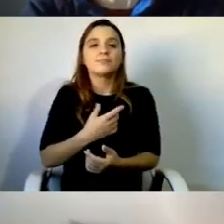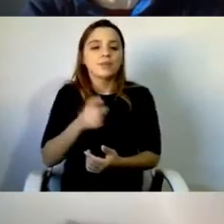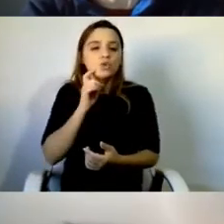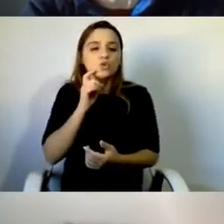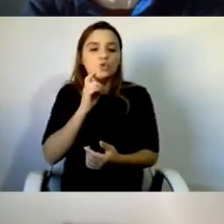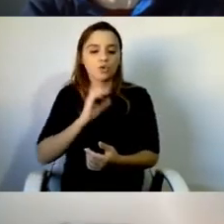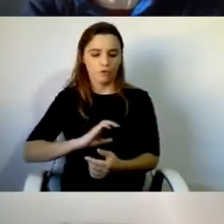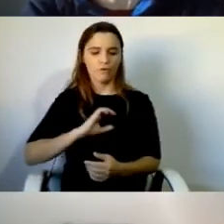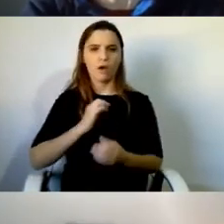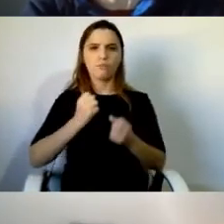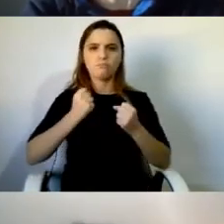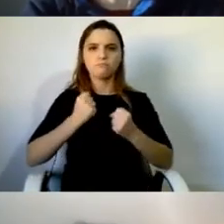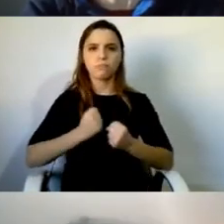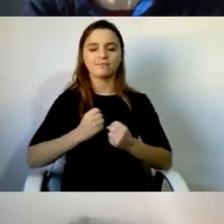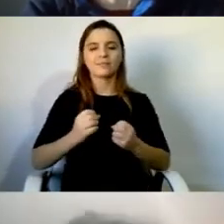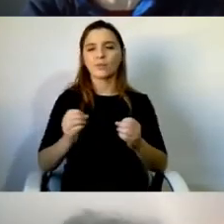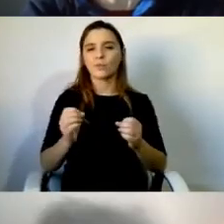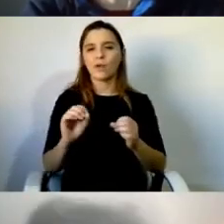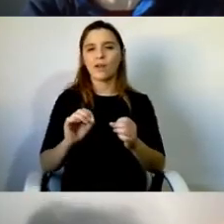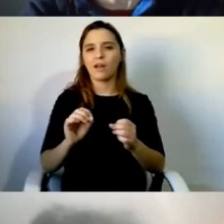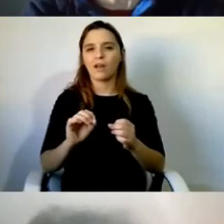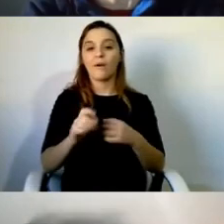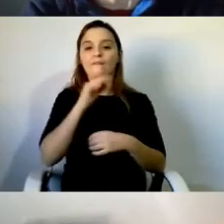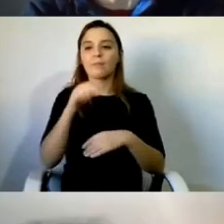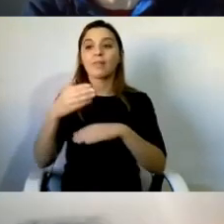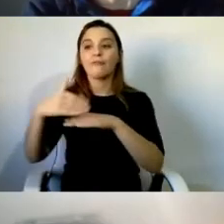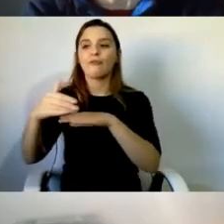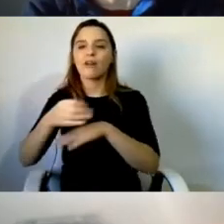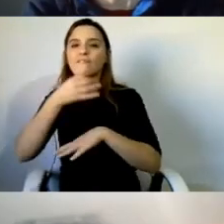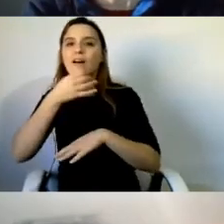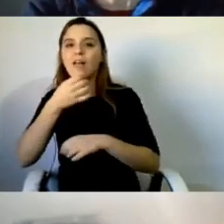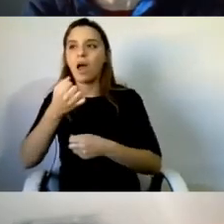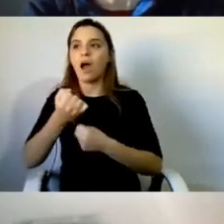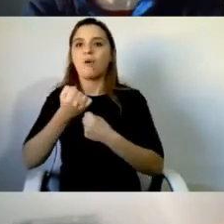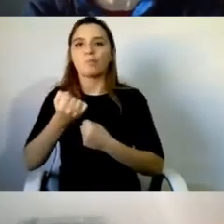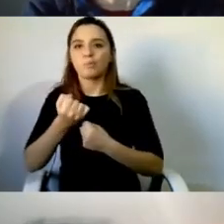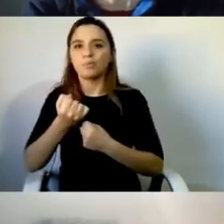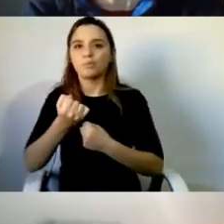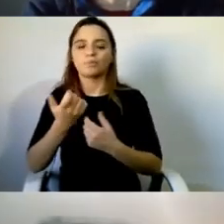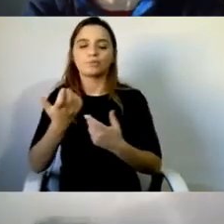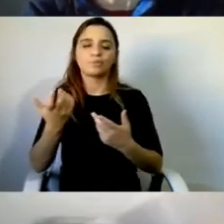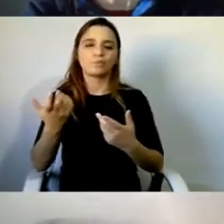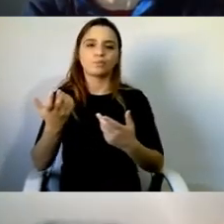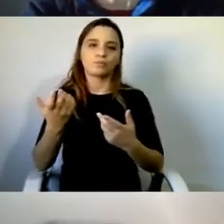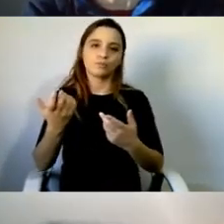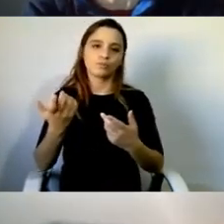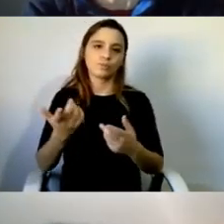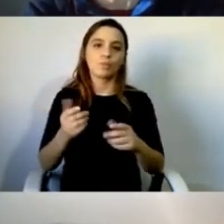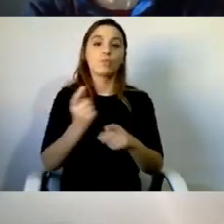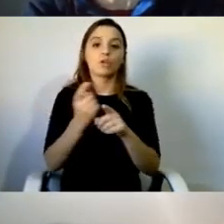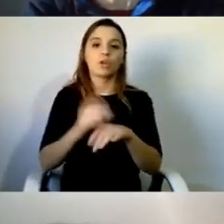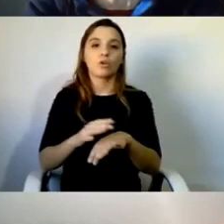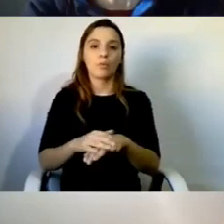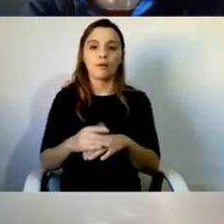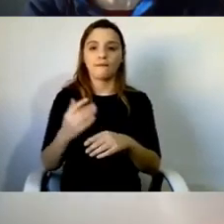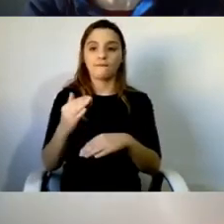outside the family, which might not be approved by the family. Because usually